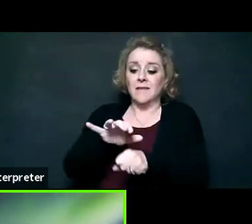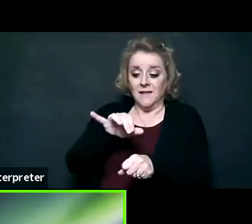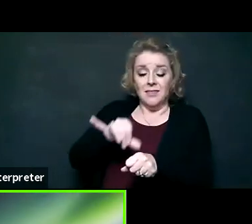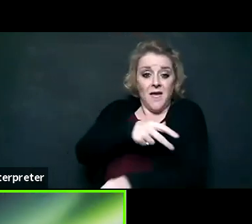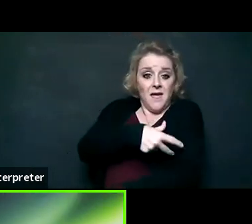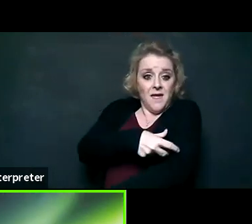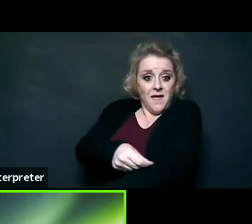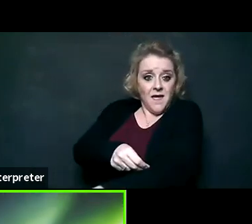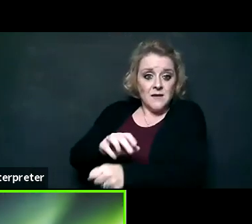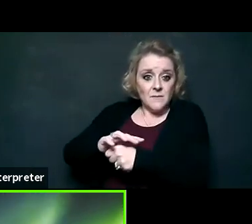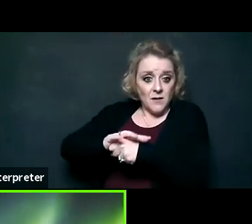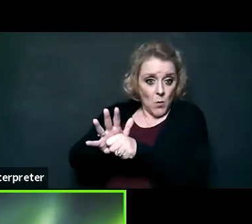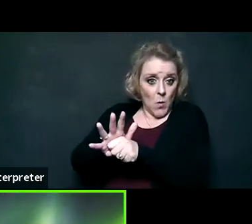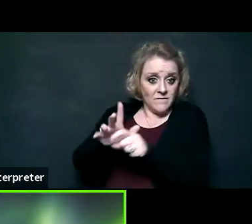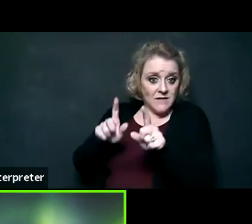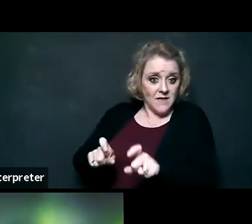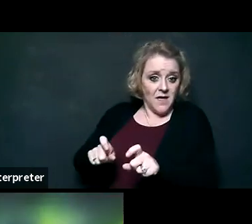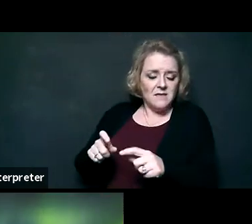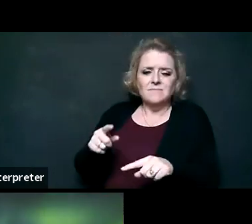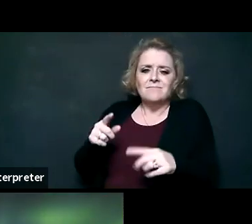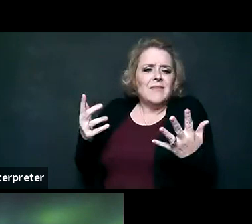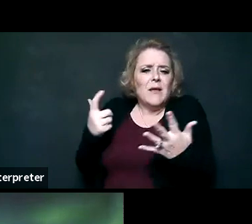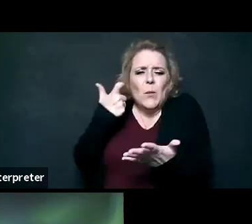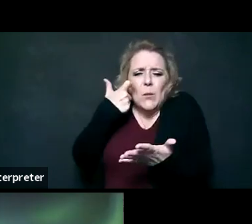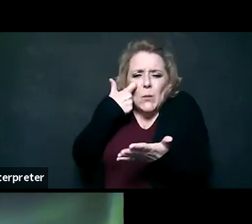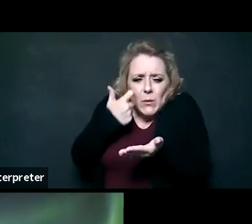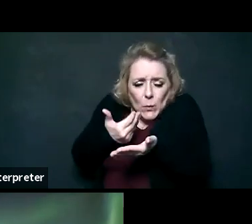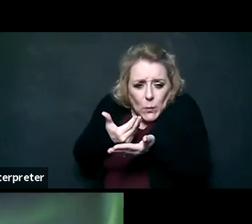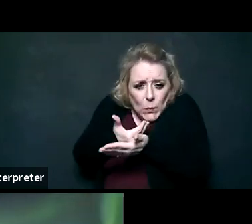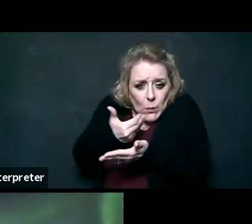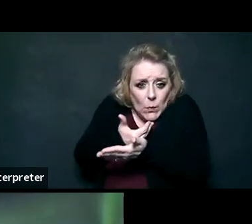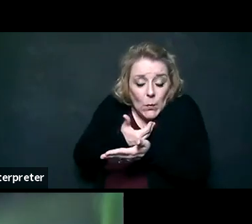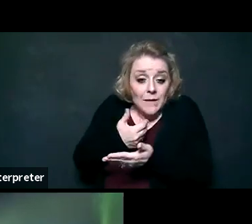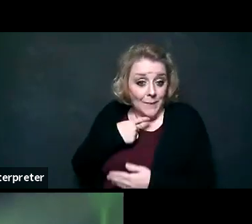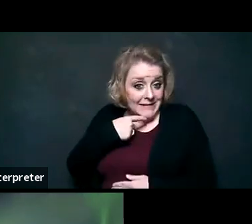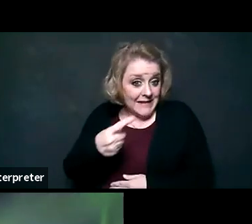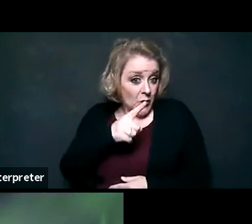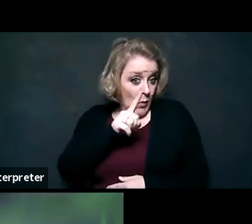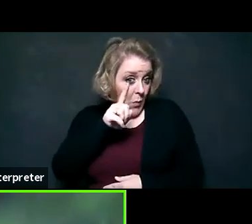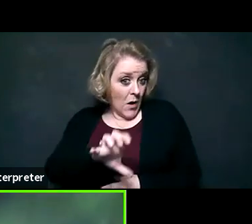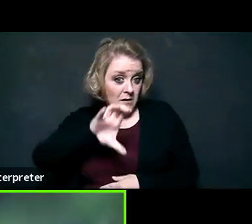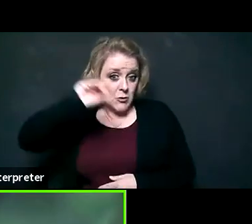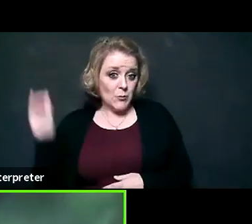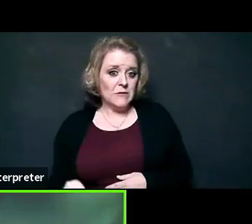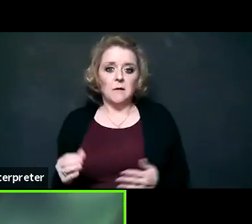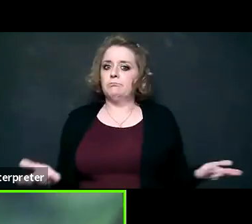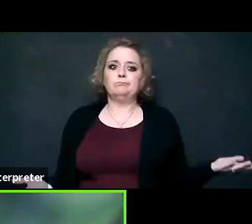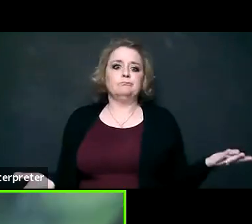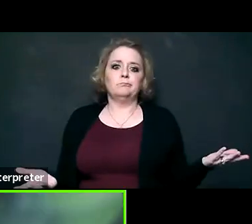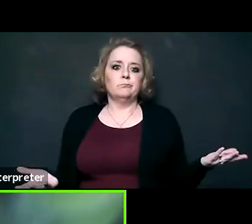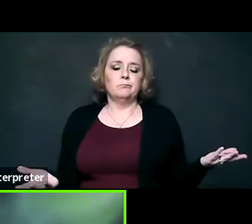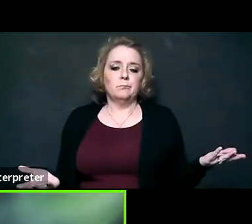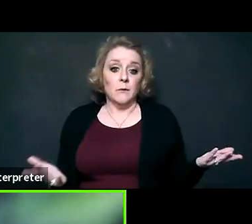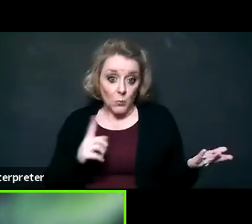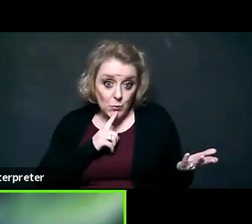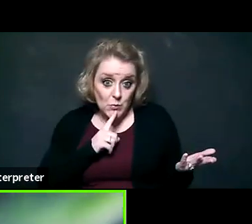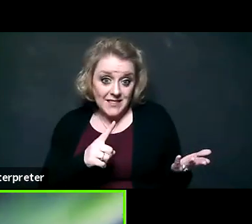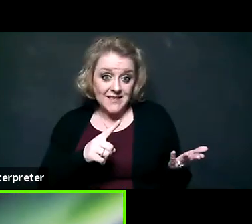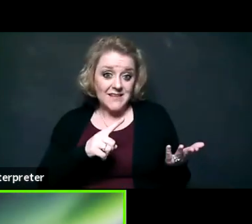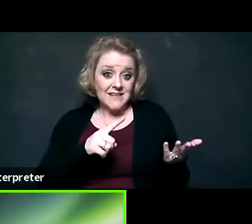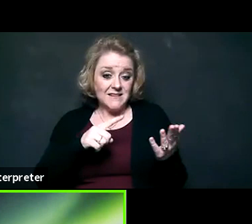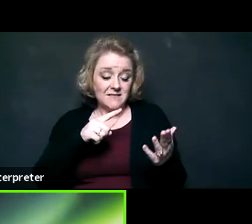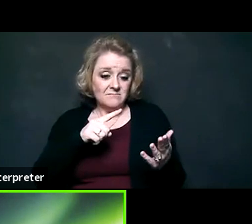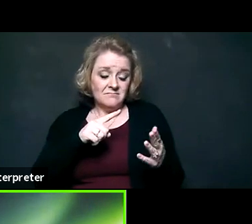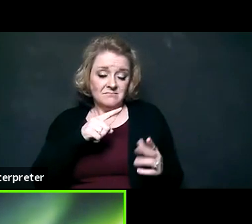new that we can't look you in the eye and tell you the validity of that test being if it's negative, is it truly negative?